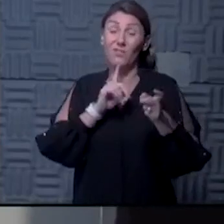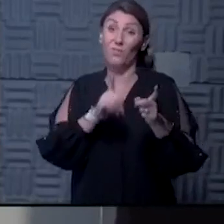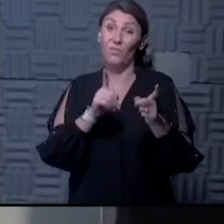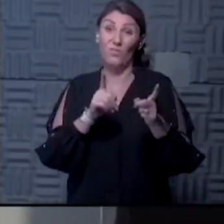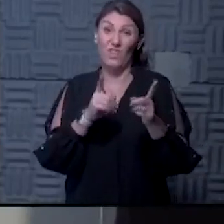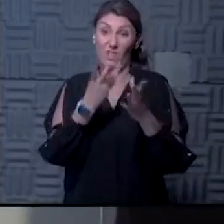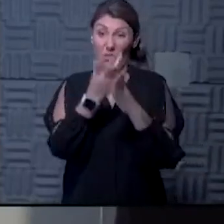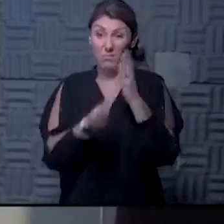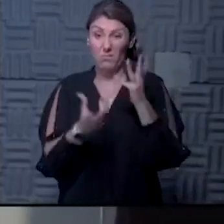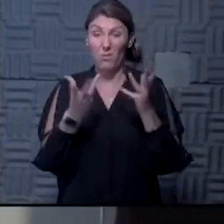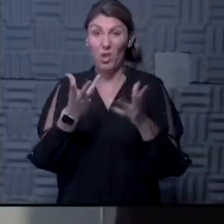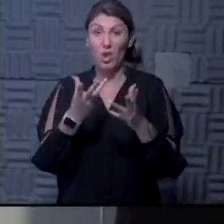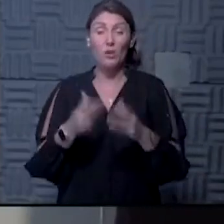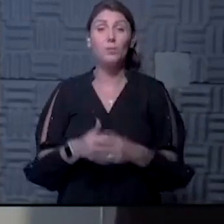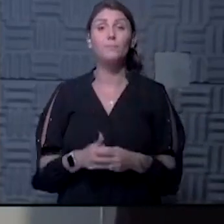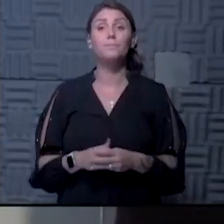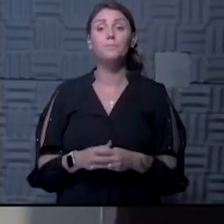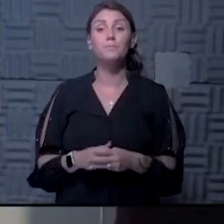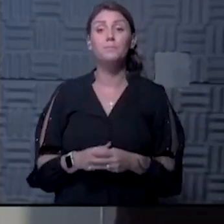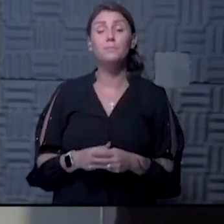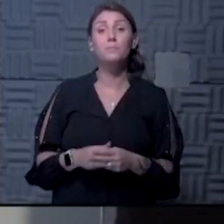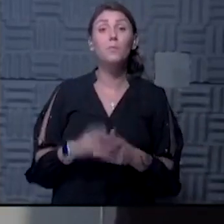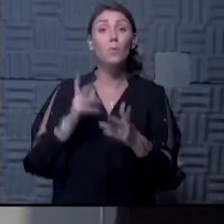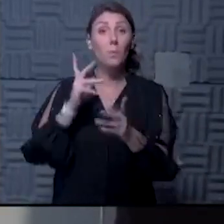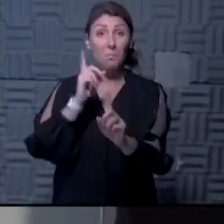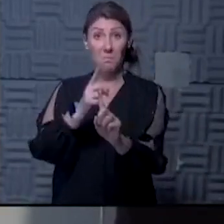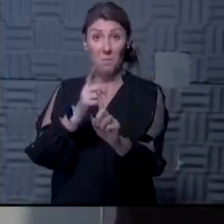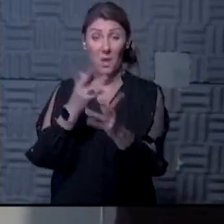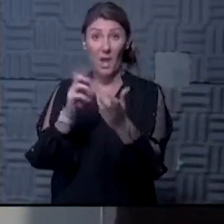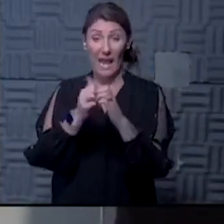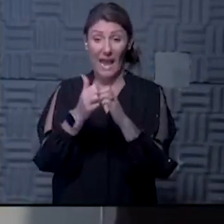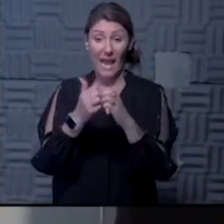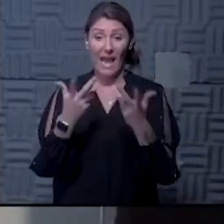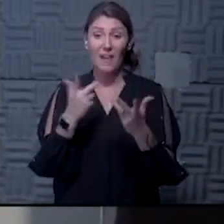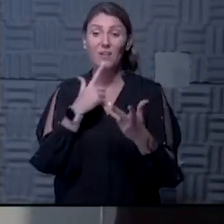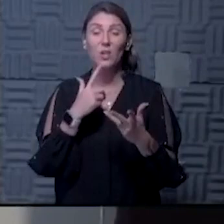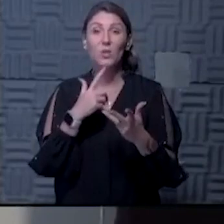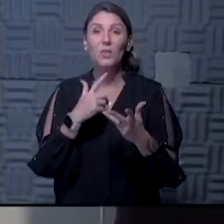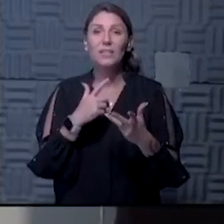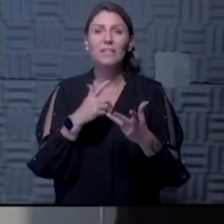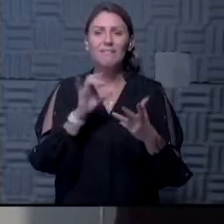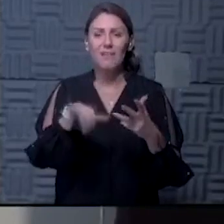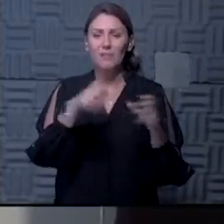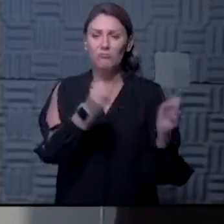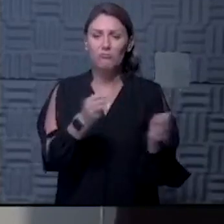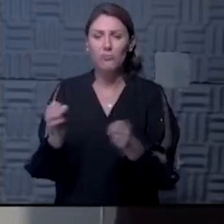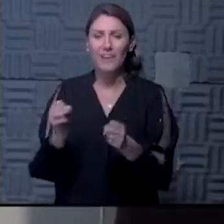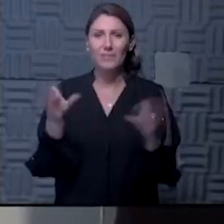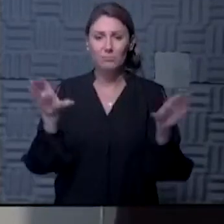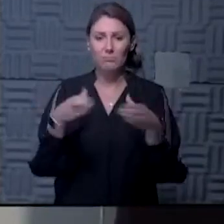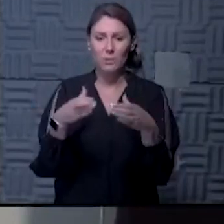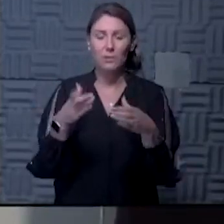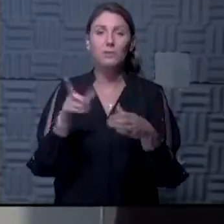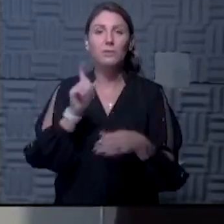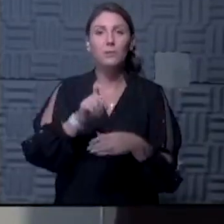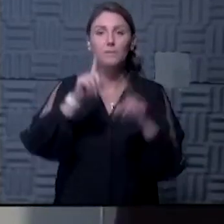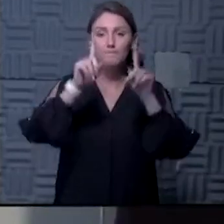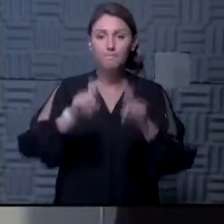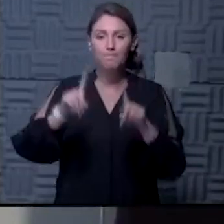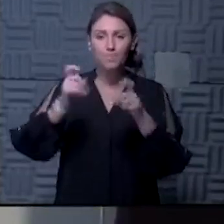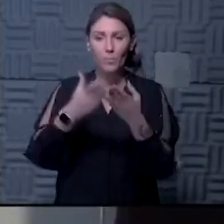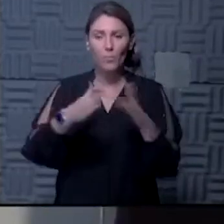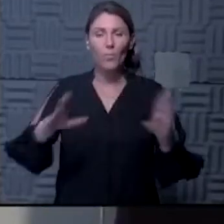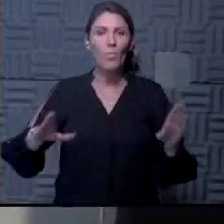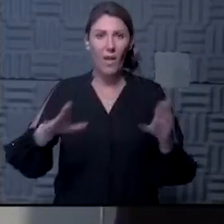vanquished, the key to that is this test, trace, and contain strategy. We need to be testing at